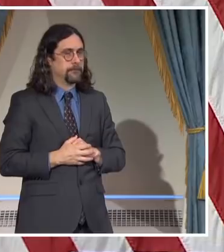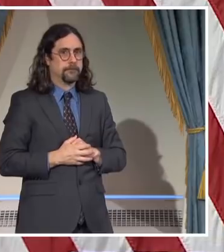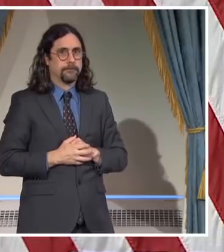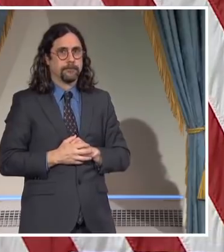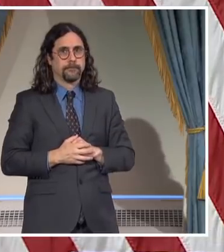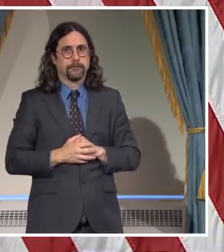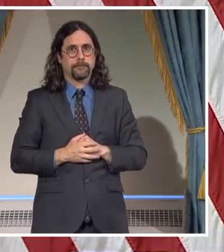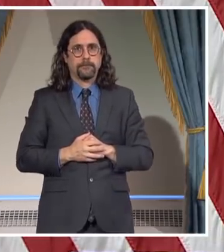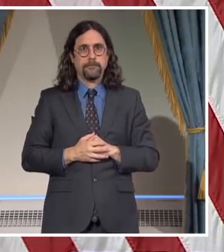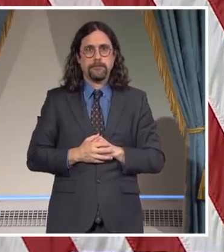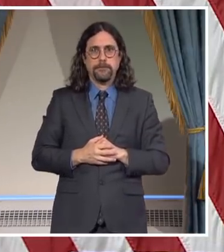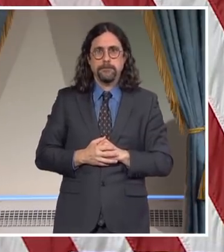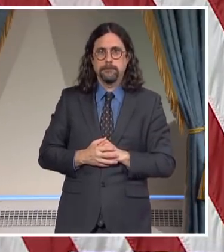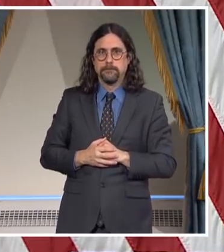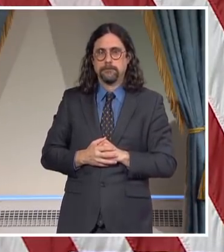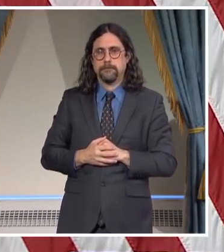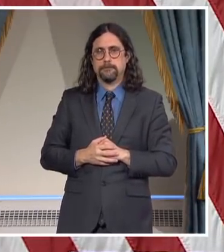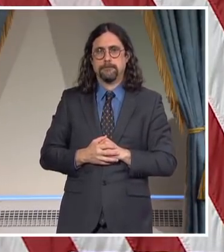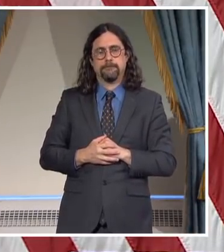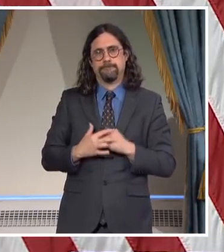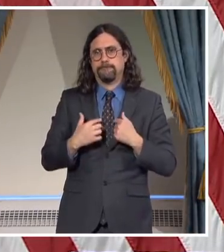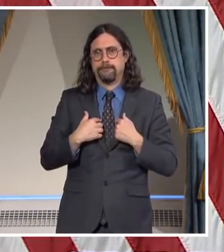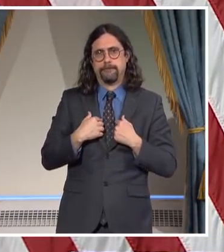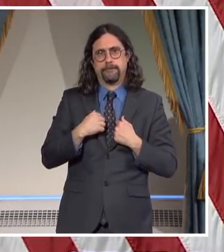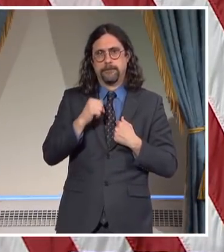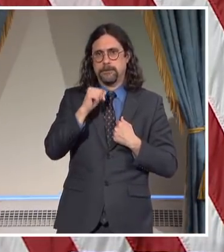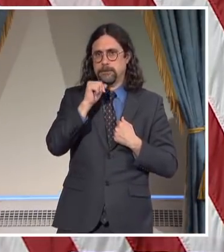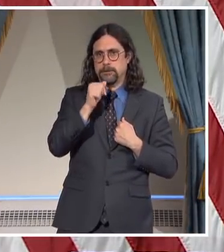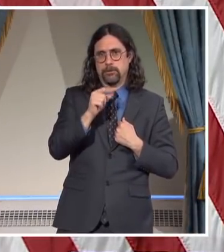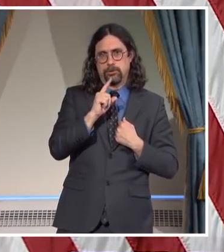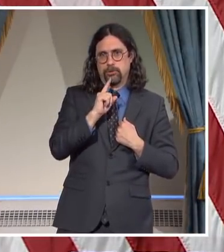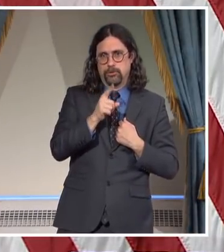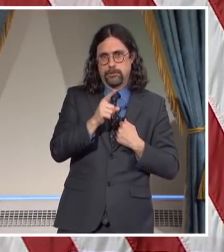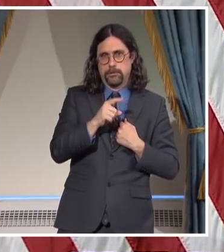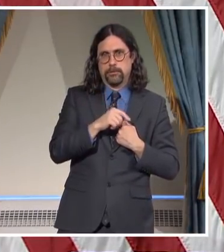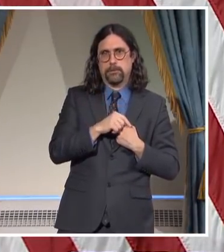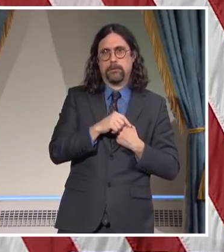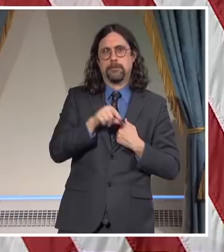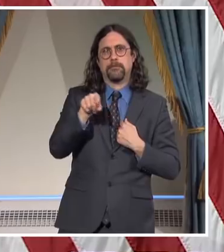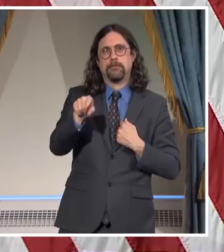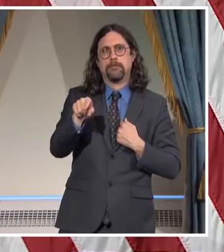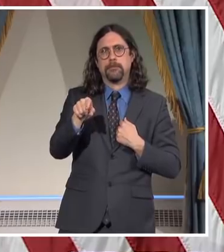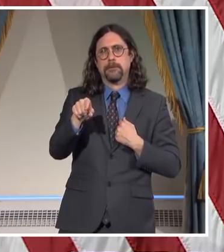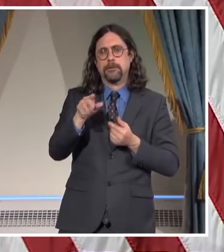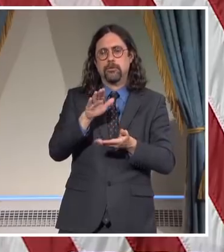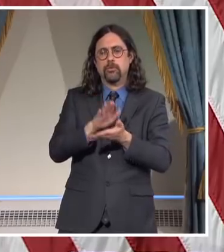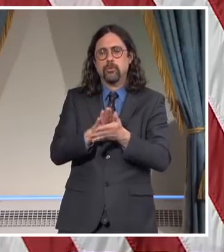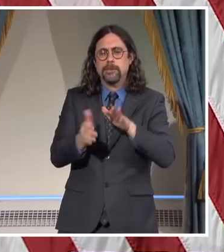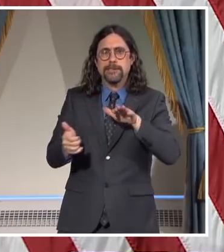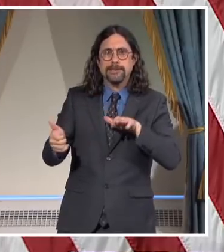I'm not sure if the Chancellor is on the line. He's on the line. He is on the line. Chancellor, can you answer those questions?